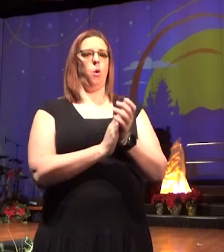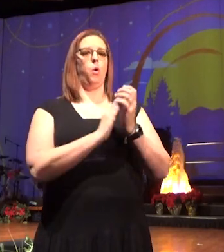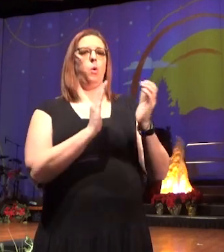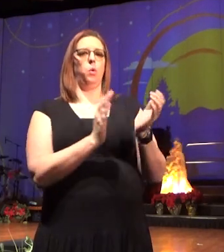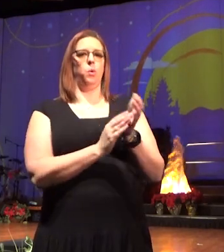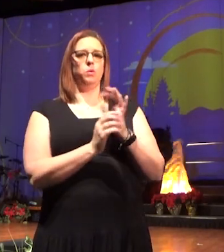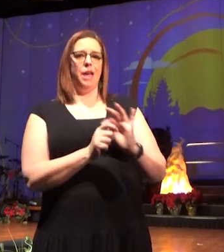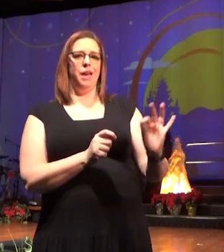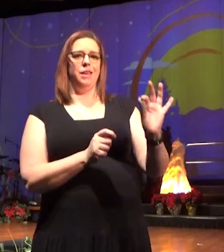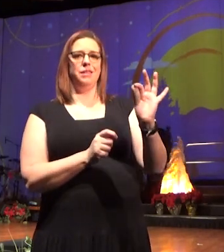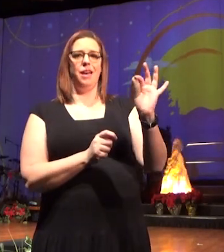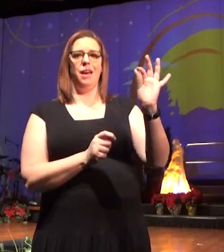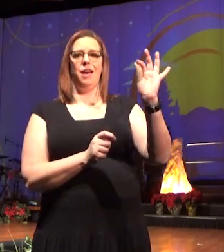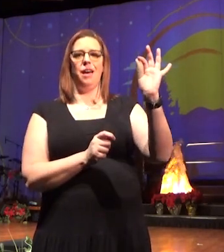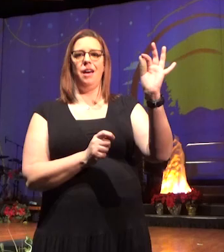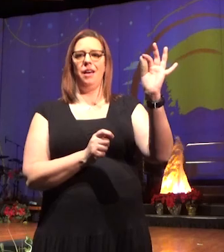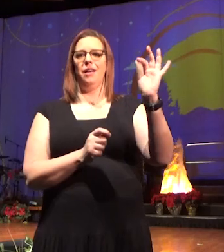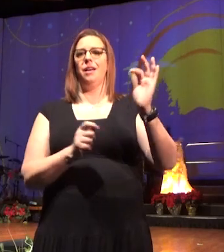yeah. Oh yeah, hey